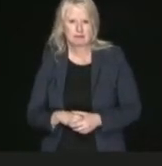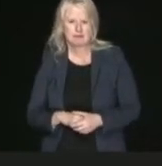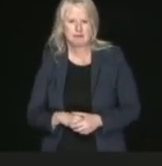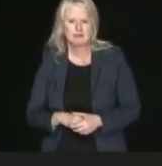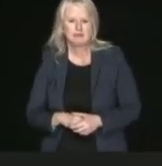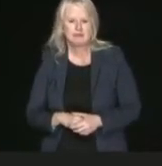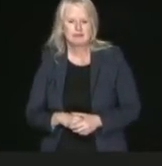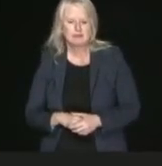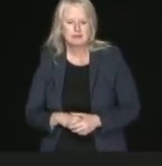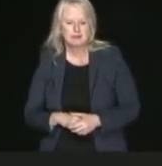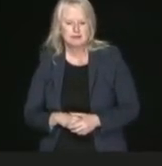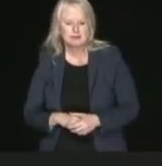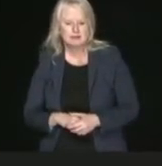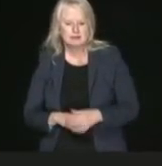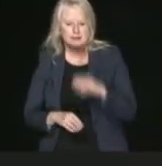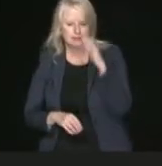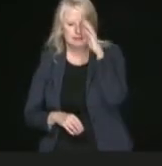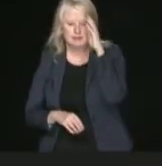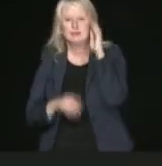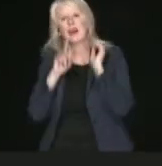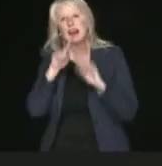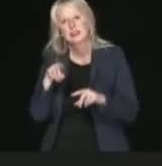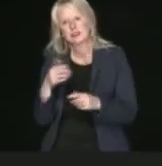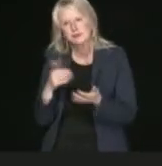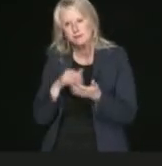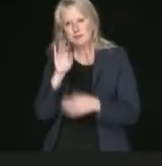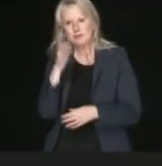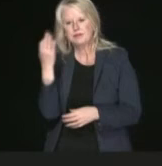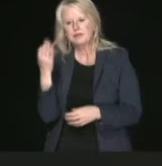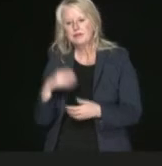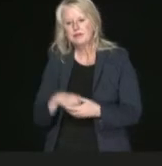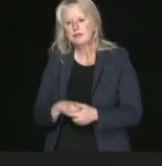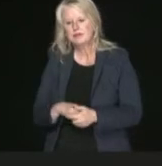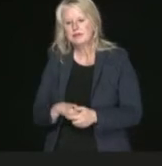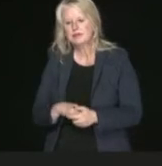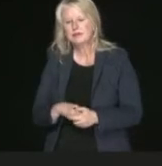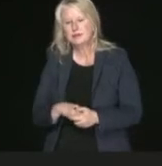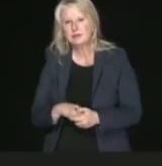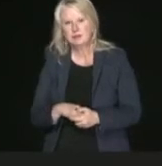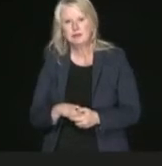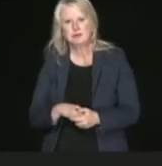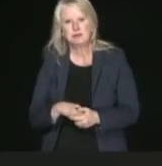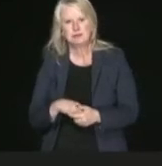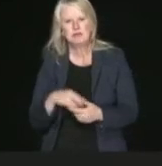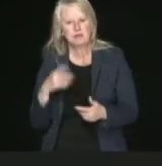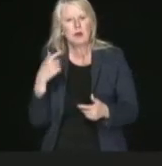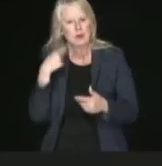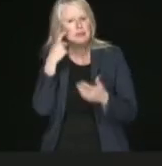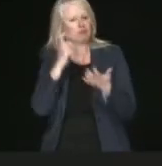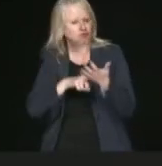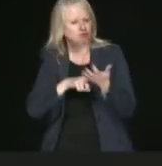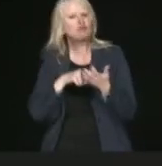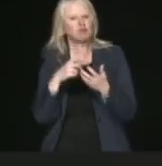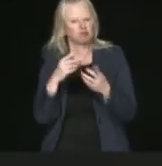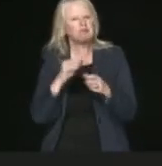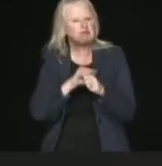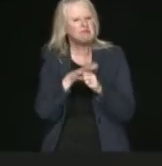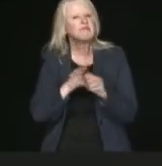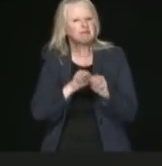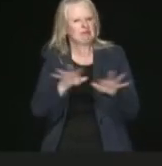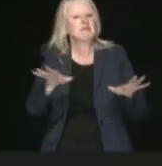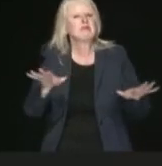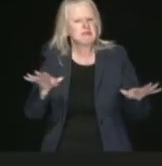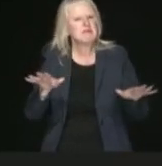reconnu que ça commençait à devenir. We realized that it was becoming more and more serious and that there was a